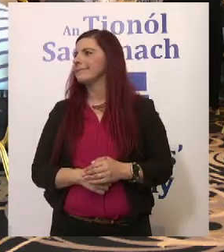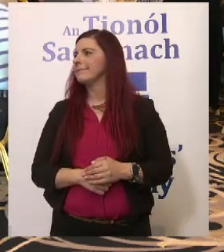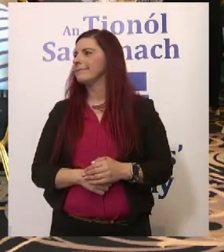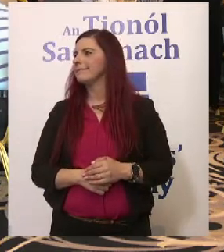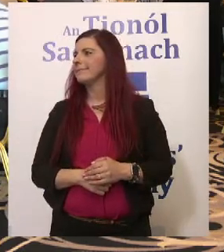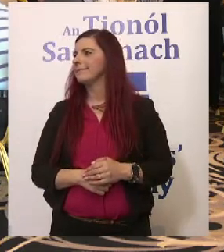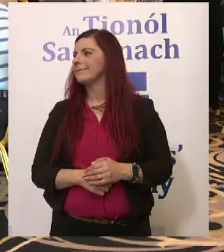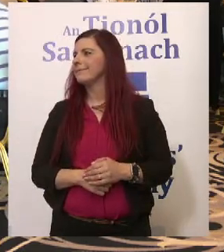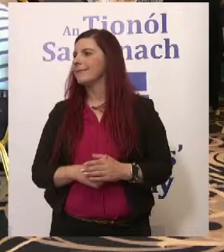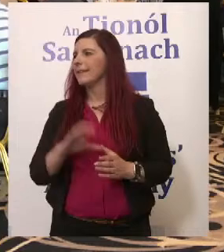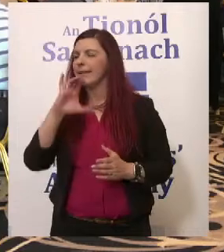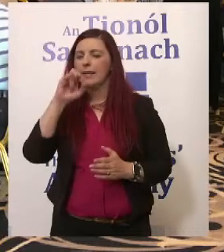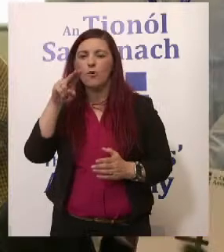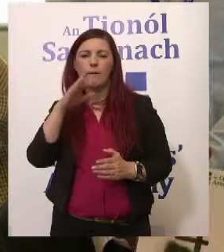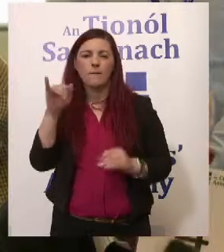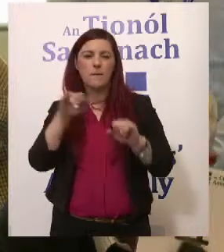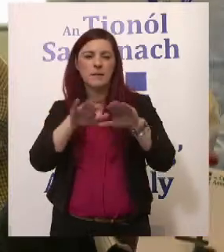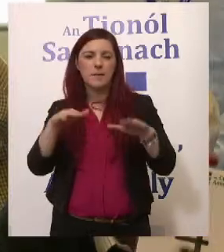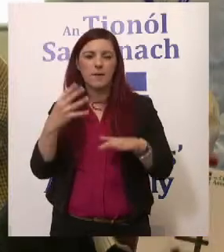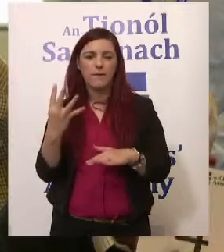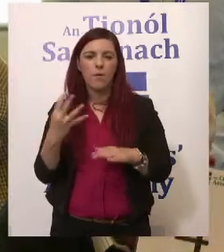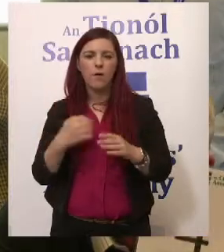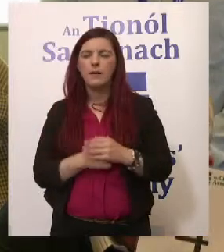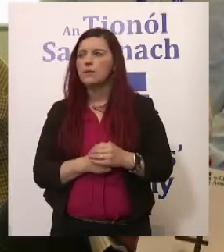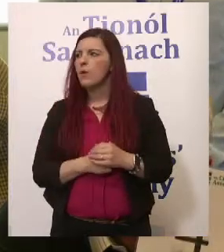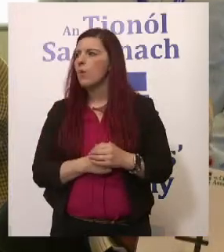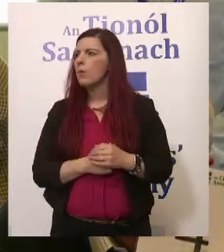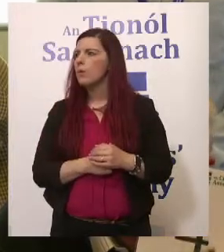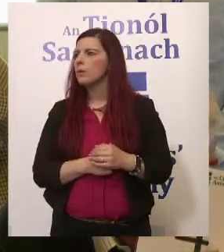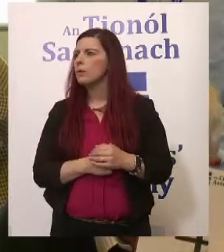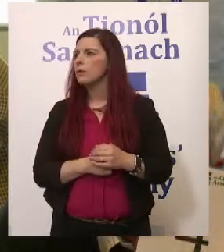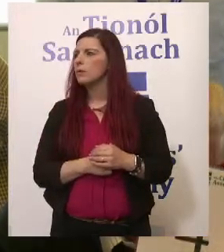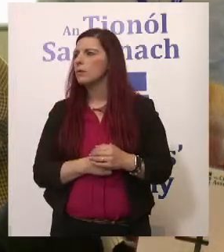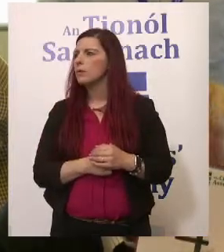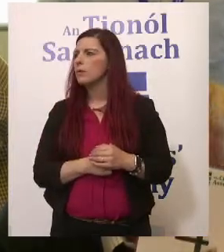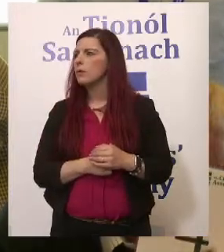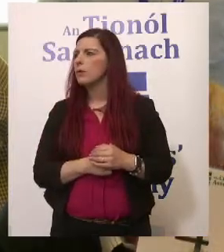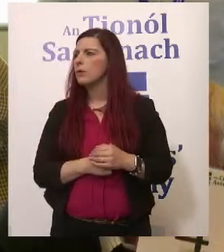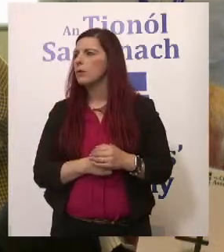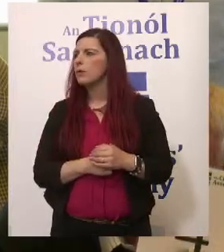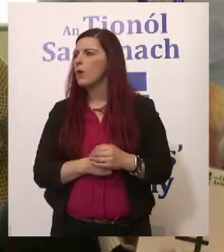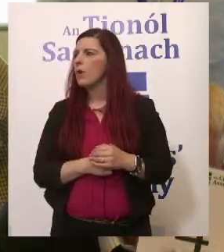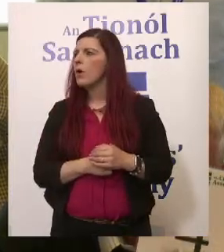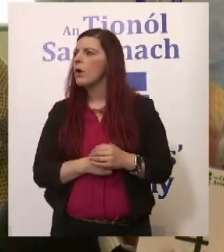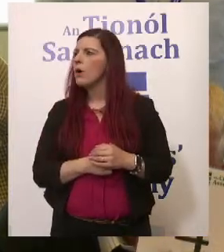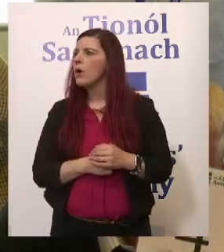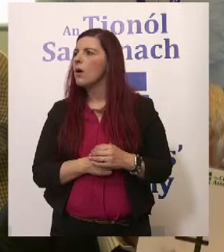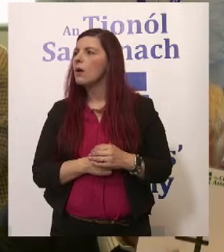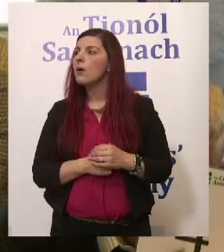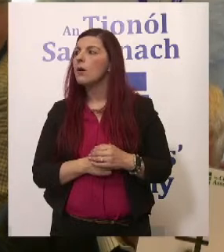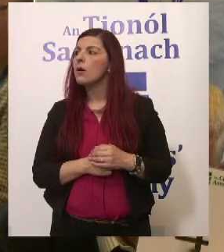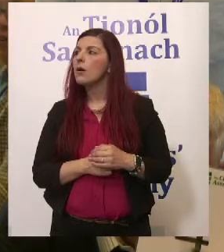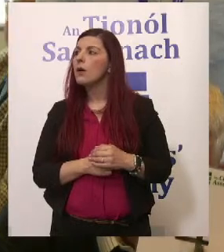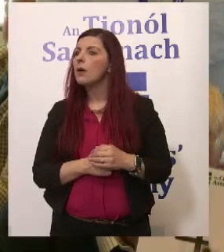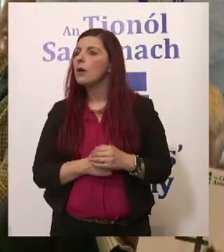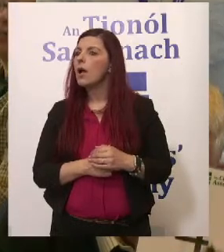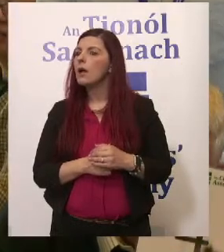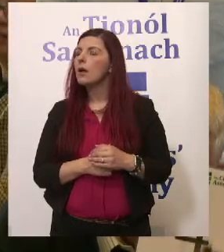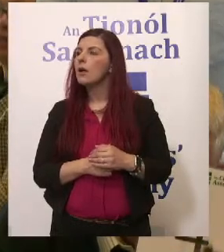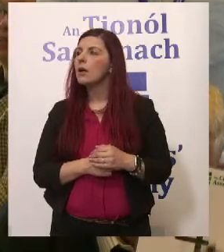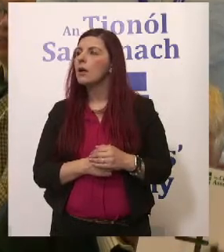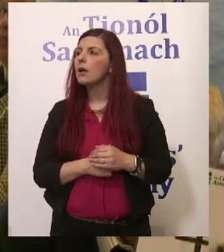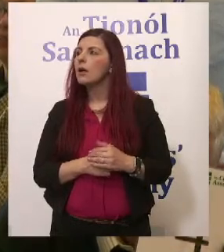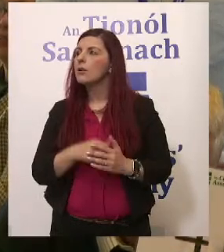Hi, Kieran, table 4. From the evidence-based research, could you give us the different options of